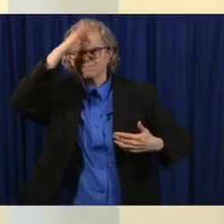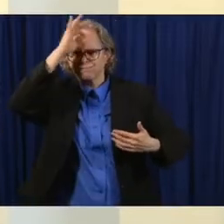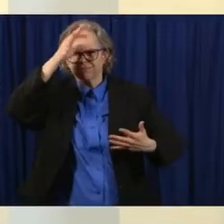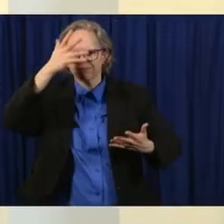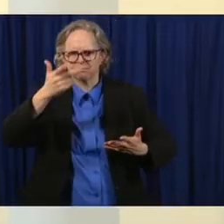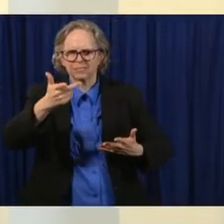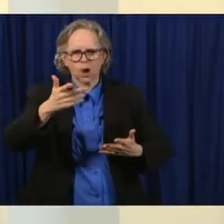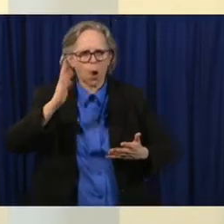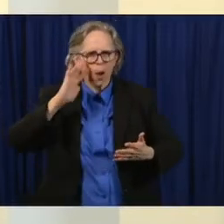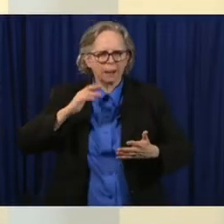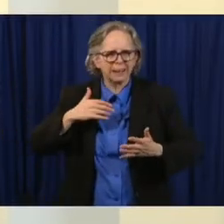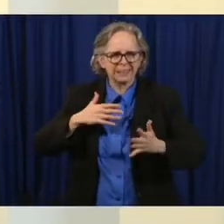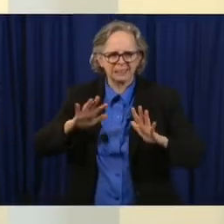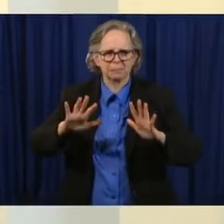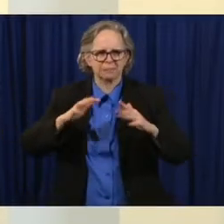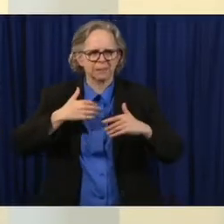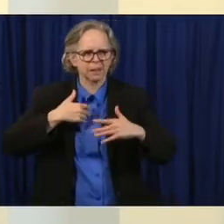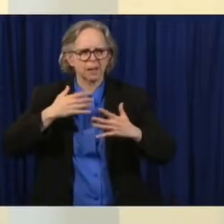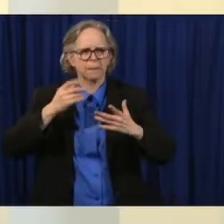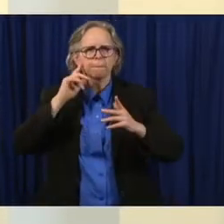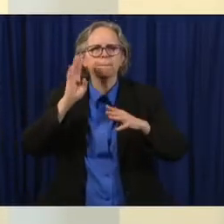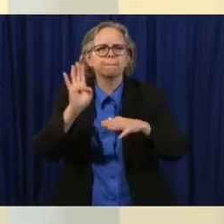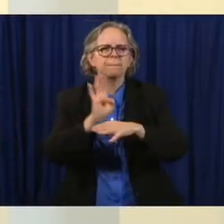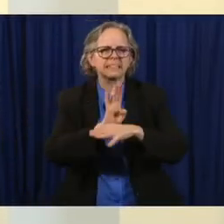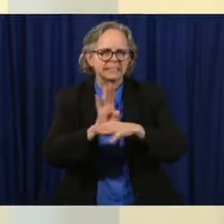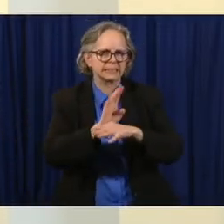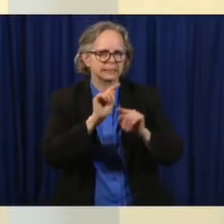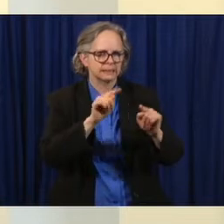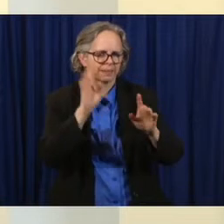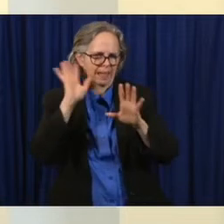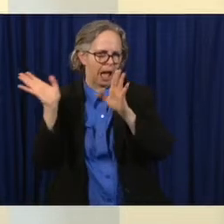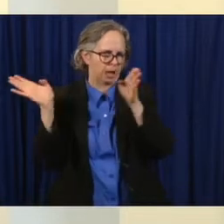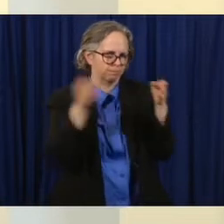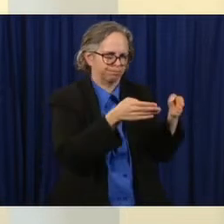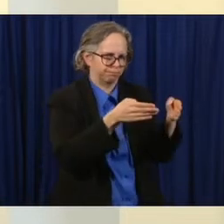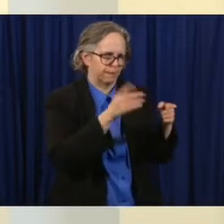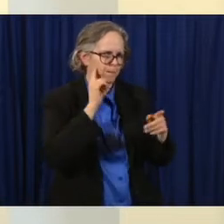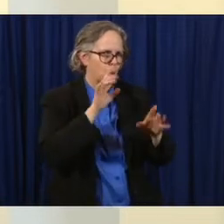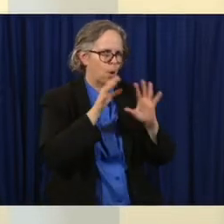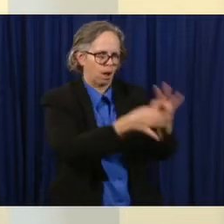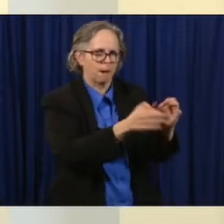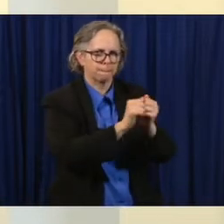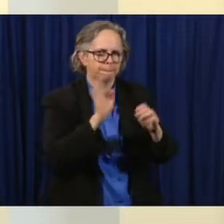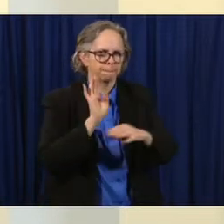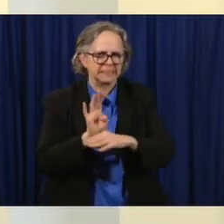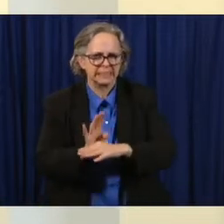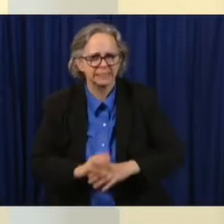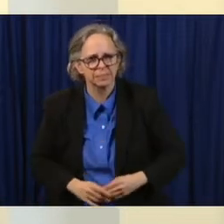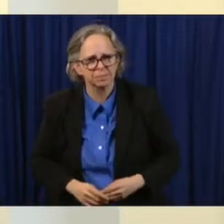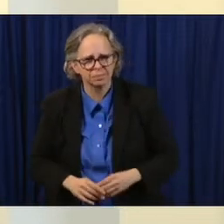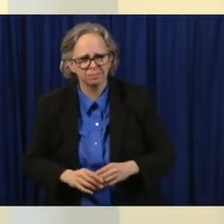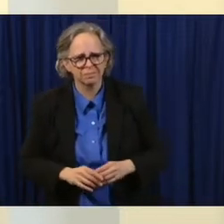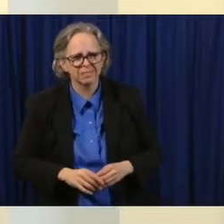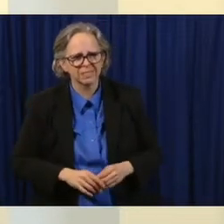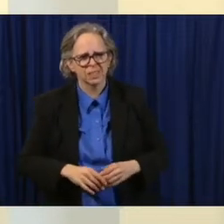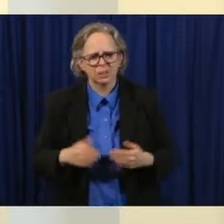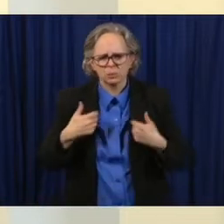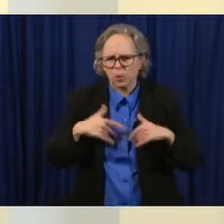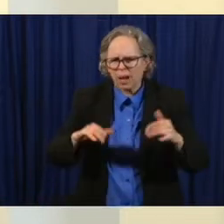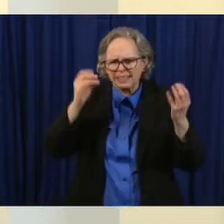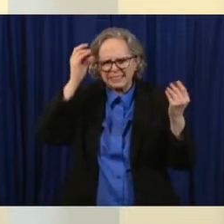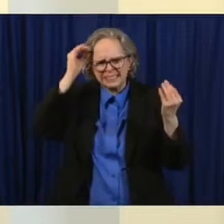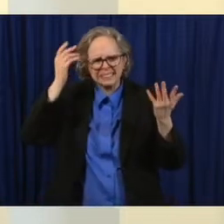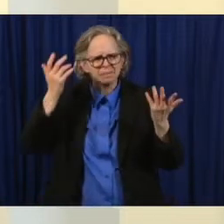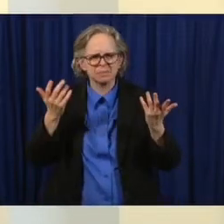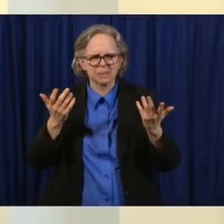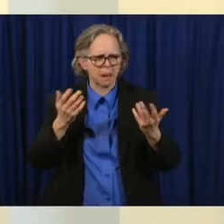context of business. And one of the things that had come before us as we were really trying to look at ways businesses could